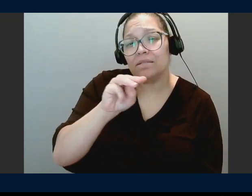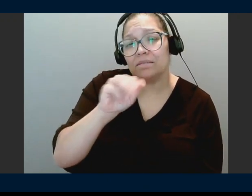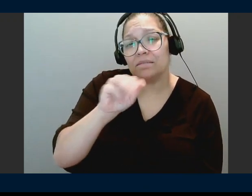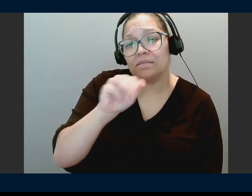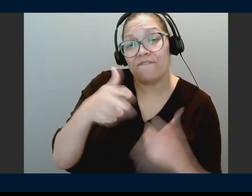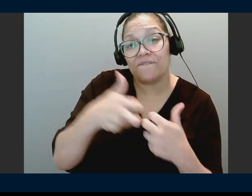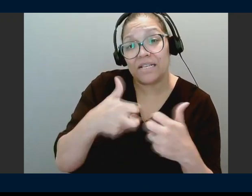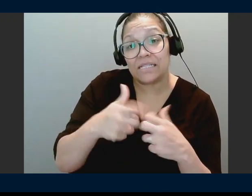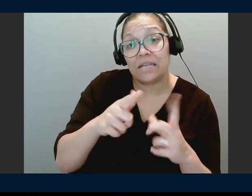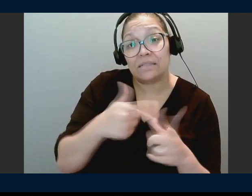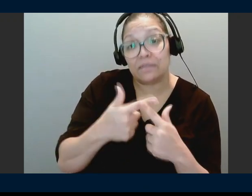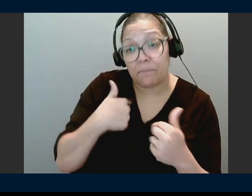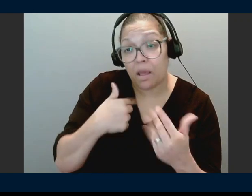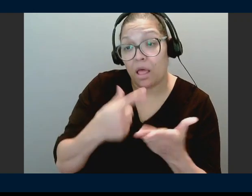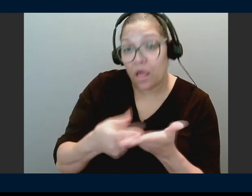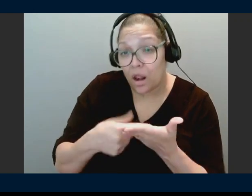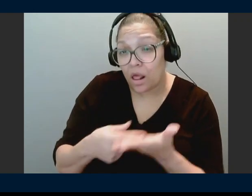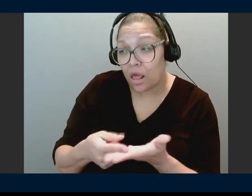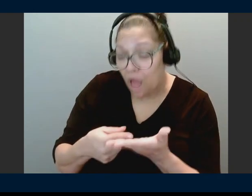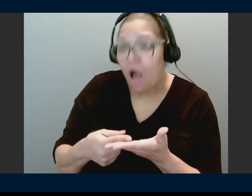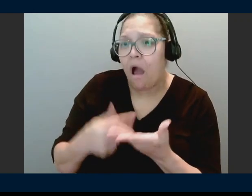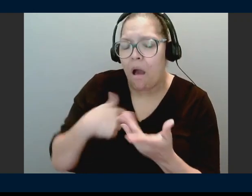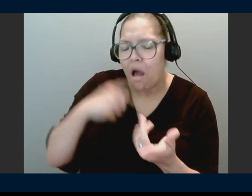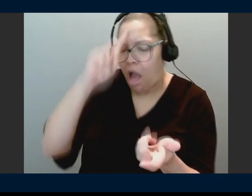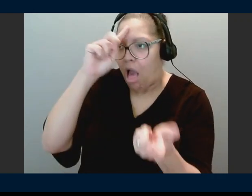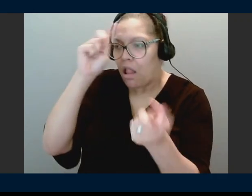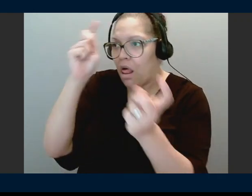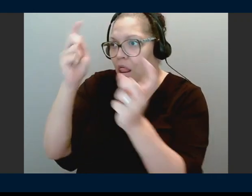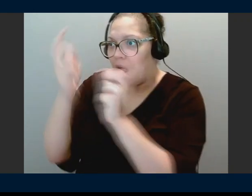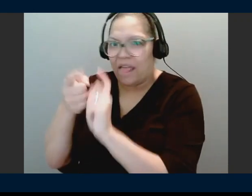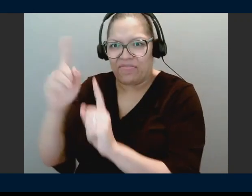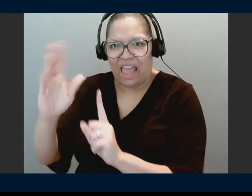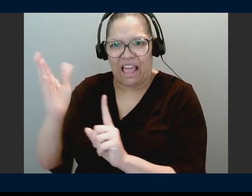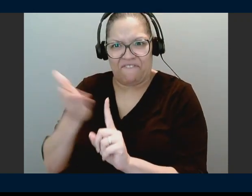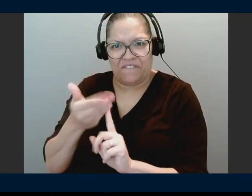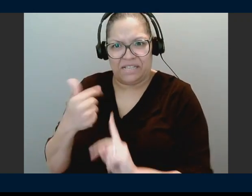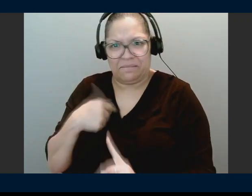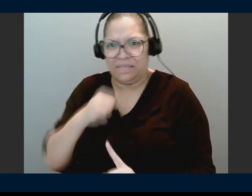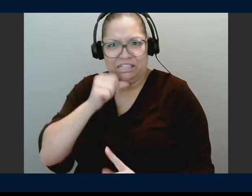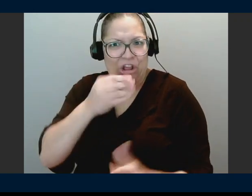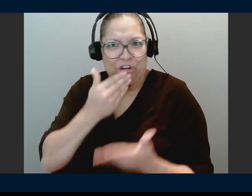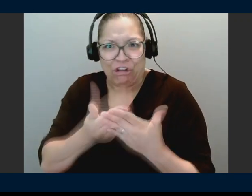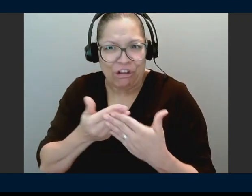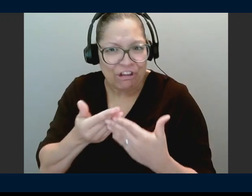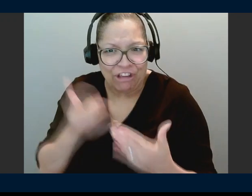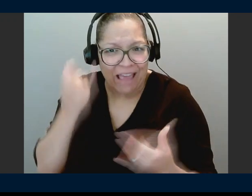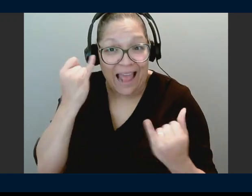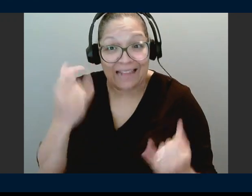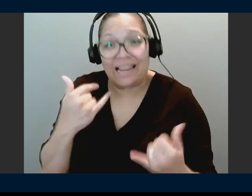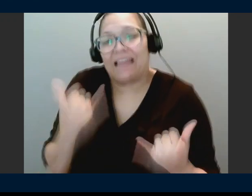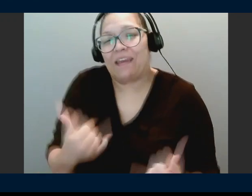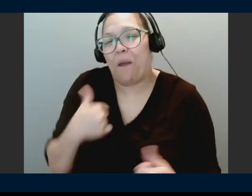the discussion, I actually changed my mind. The interviewer convinced me that that was not a good idea, and now I do astrophysics.